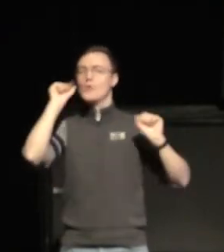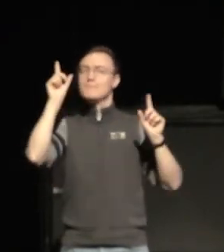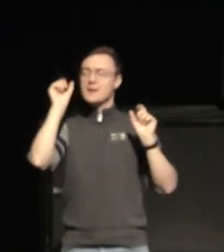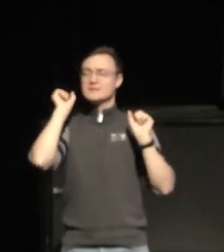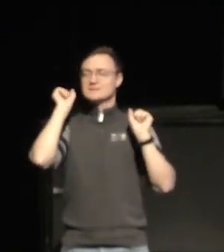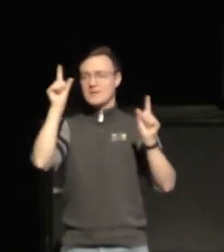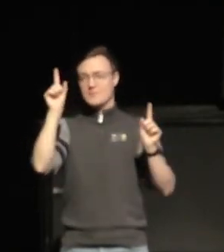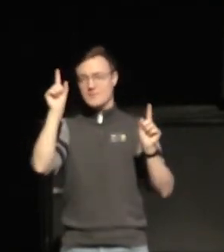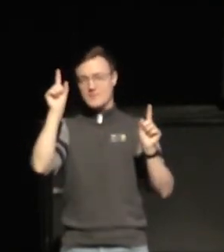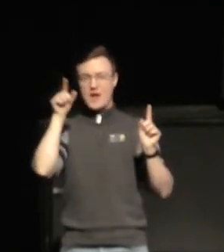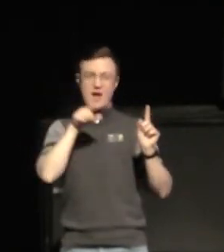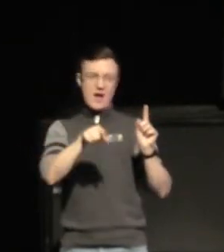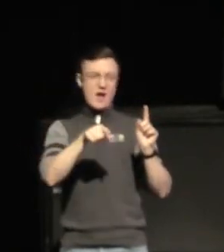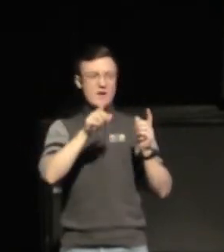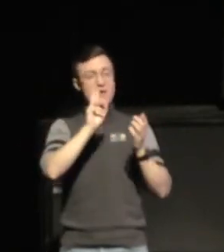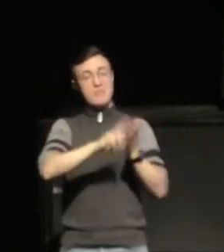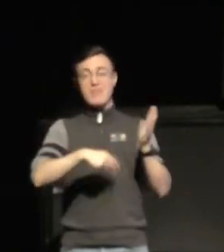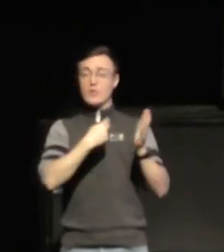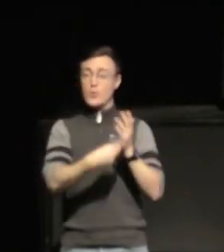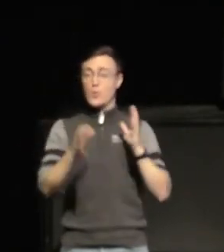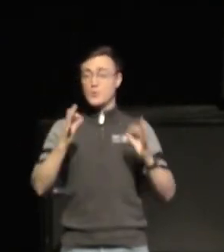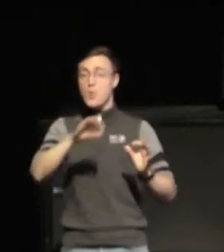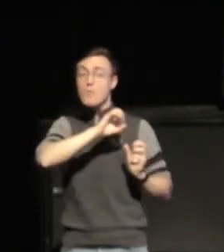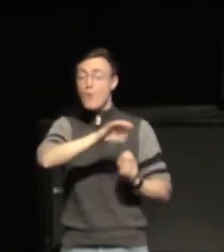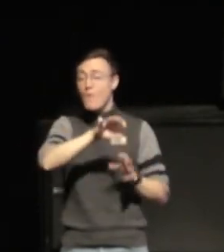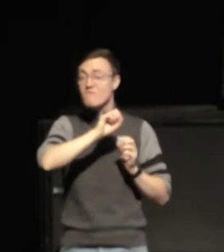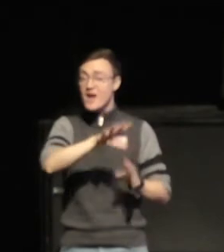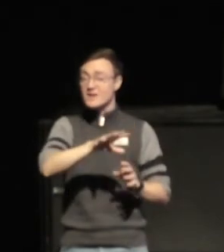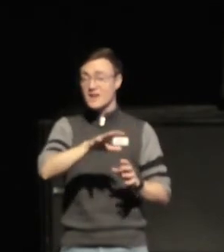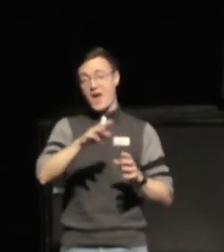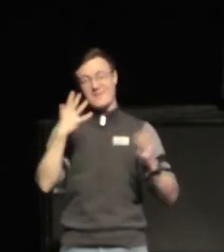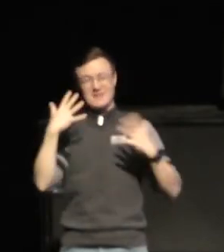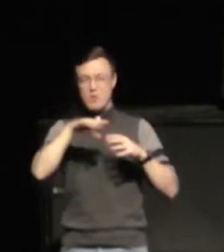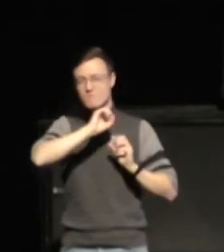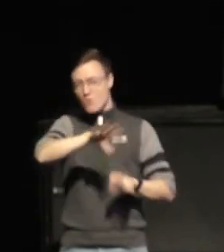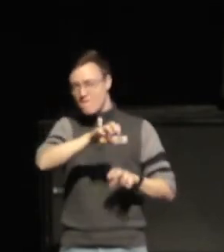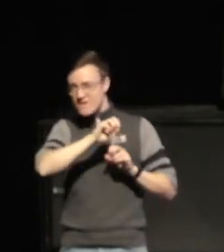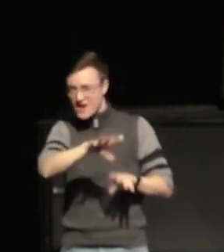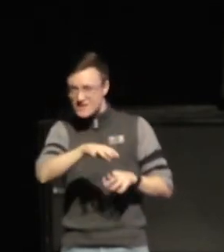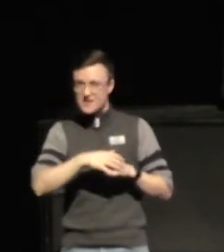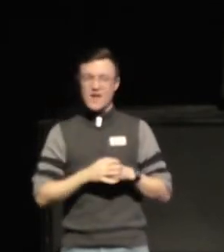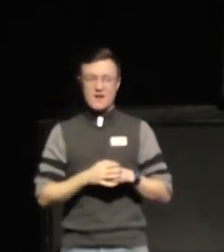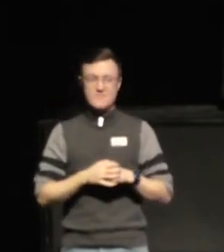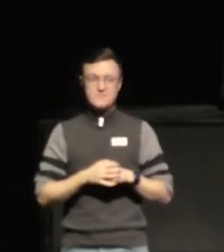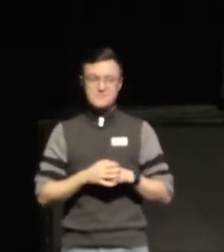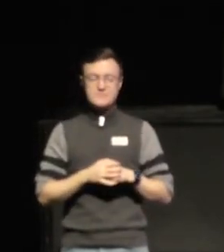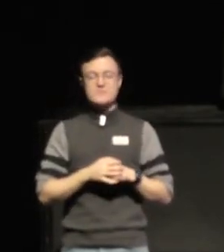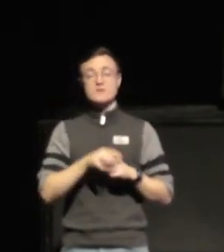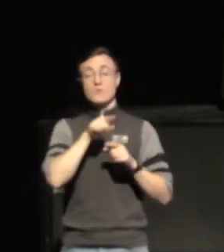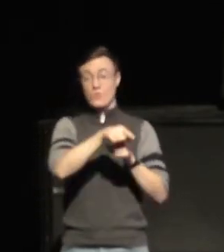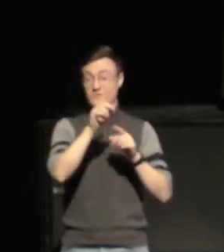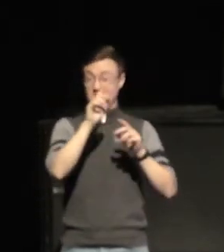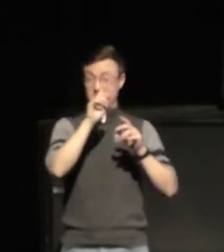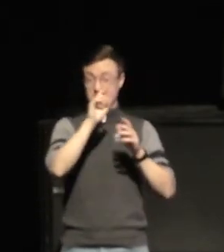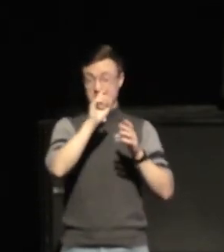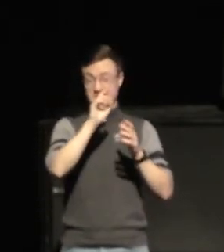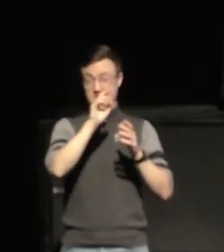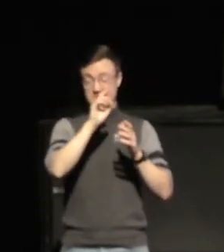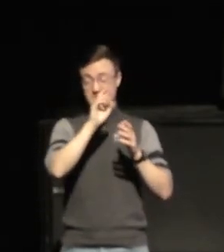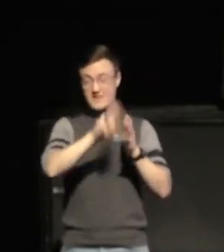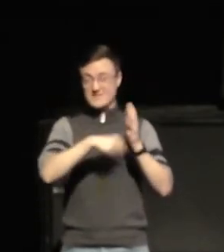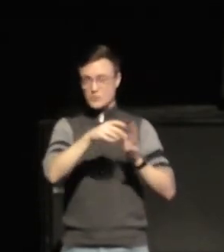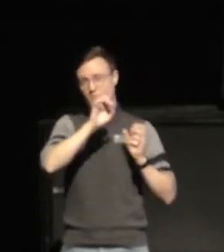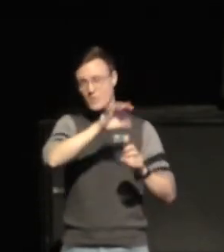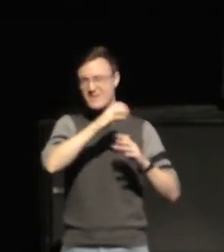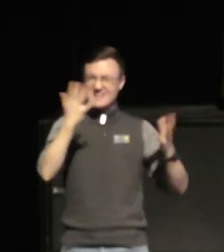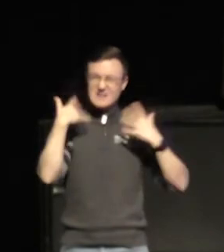to the environmental consequences of activities along with the human rights consequences. So I